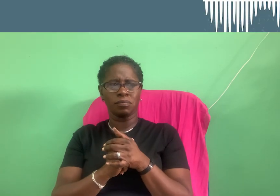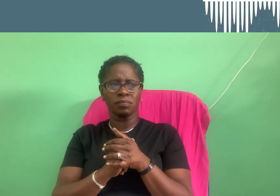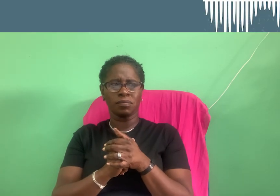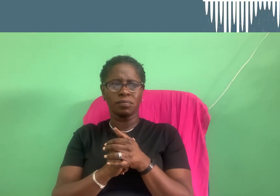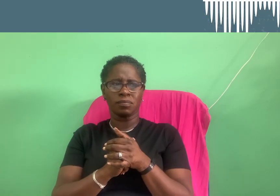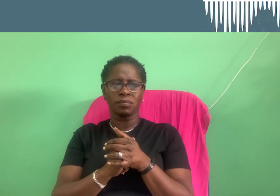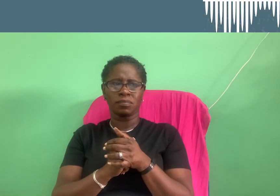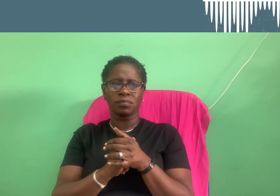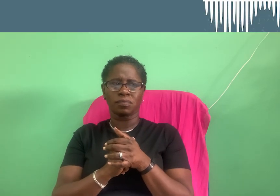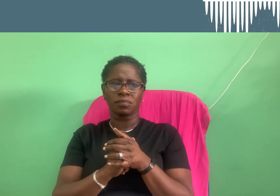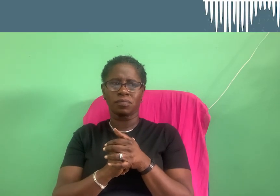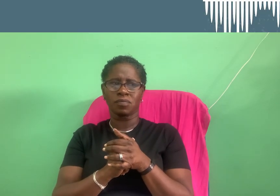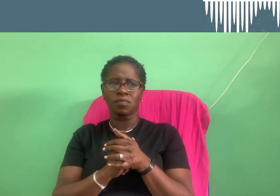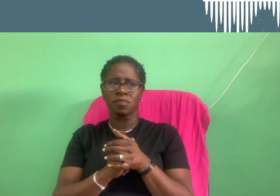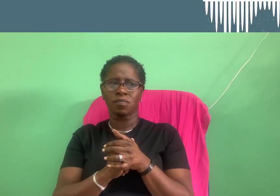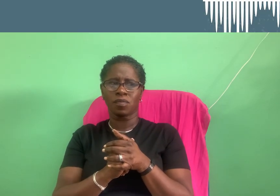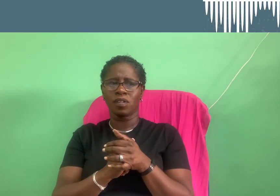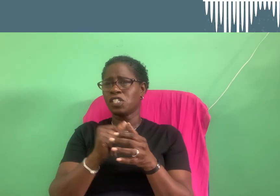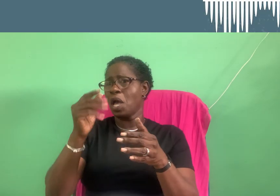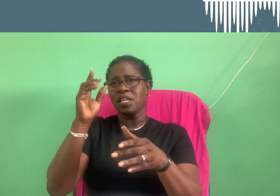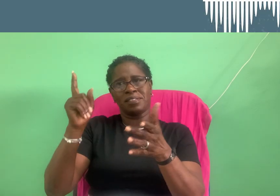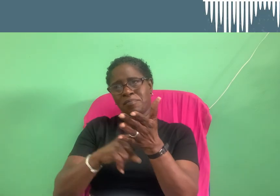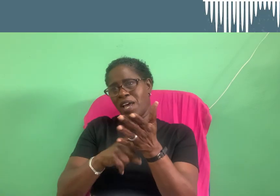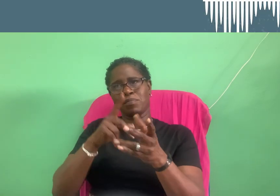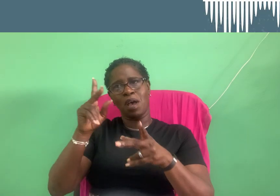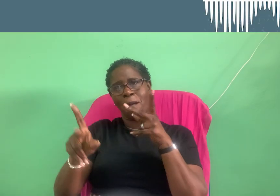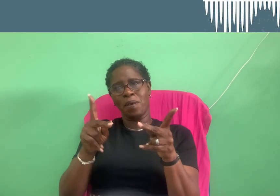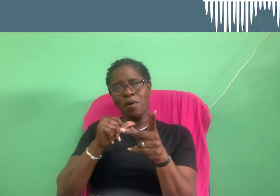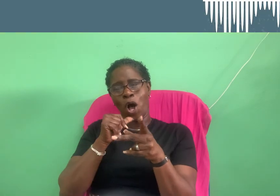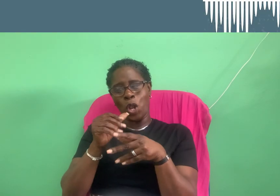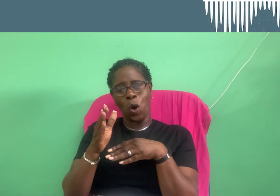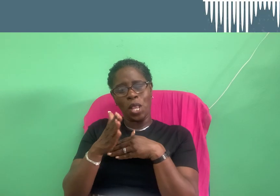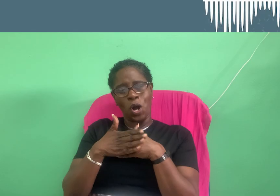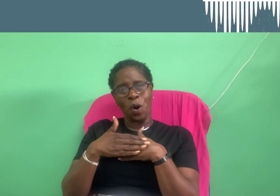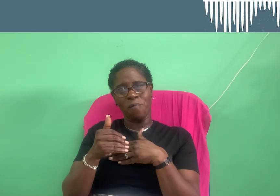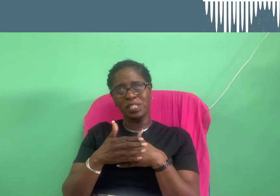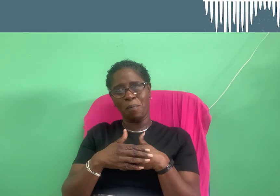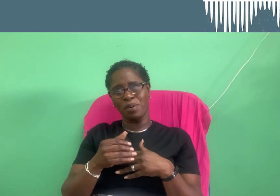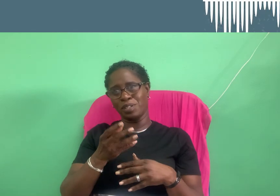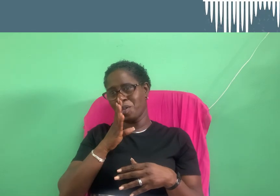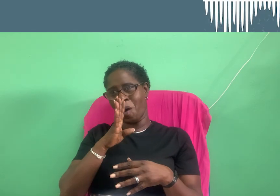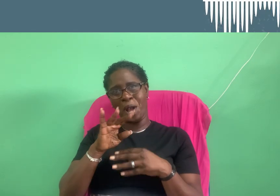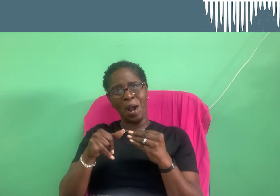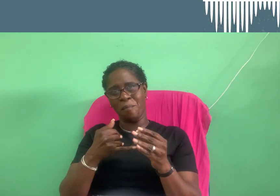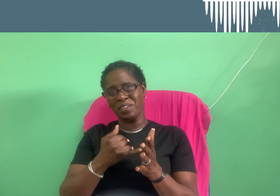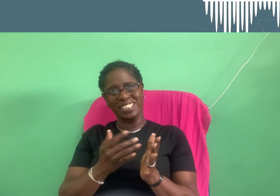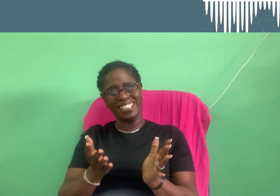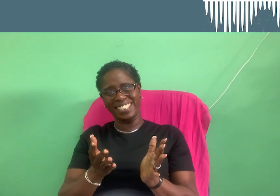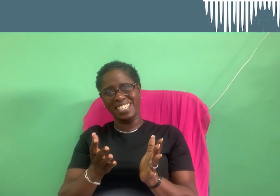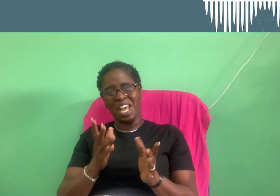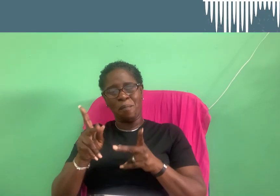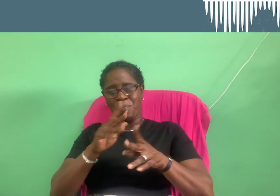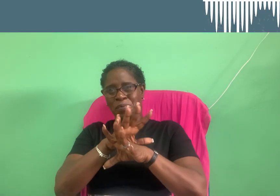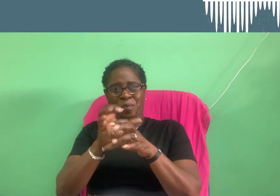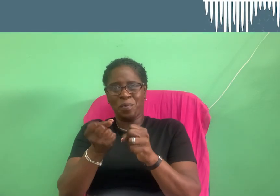that, to Haley's point about the comfortability that people do not have when discussing these topics, is that when